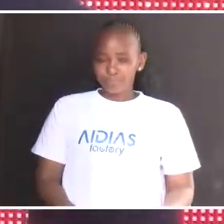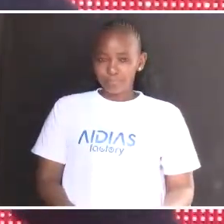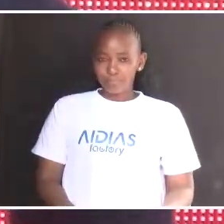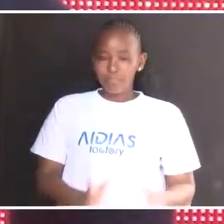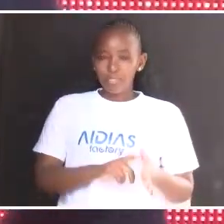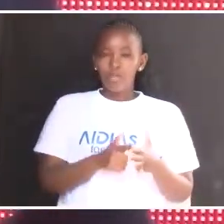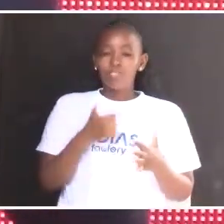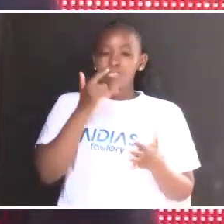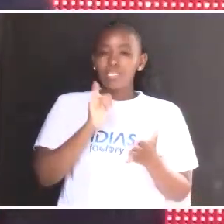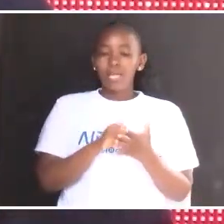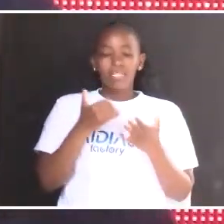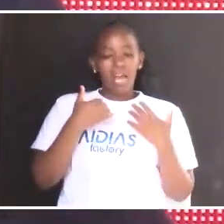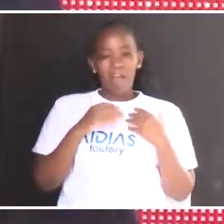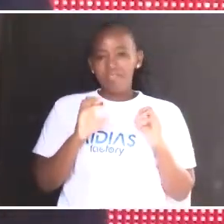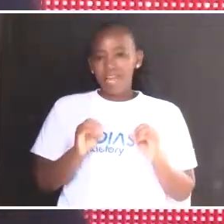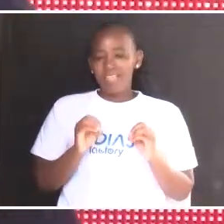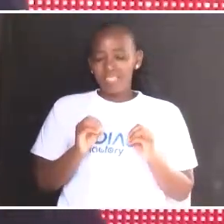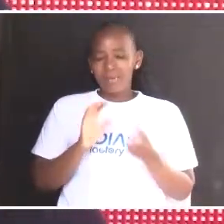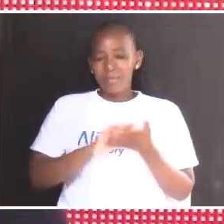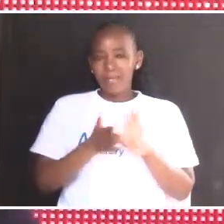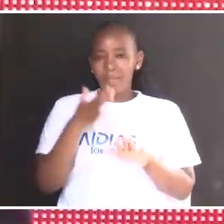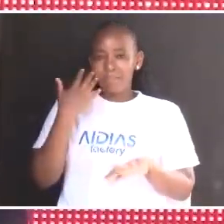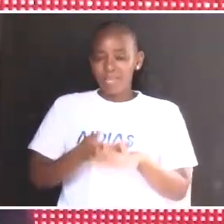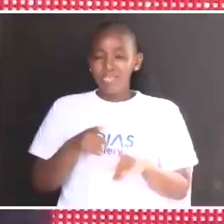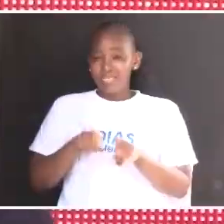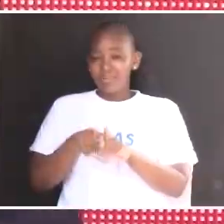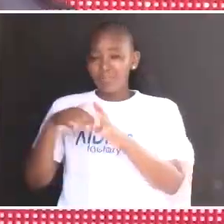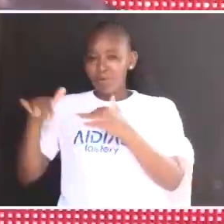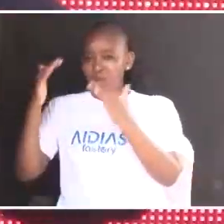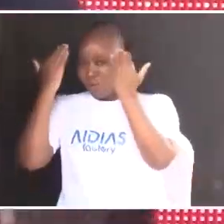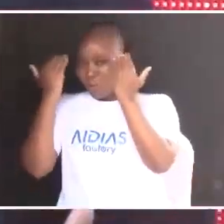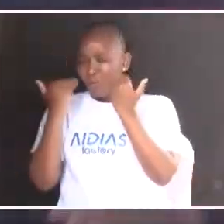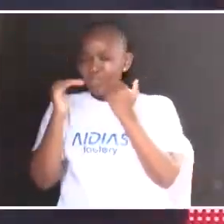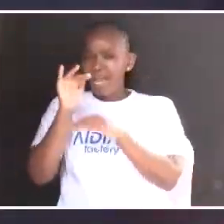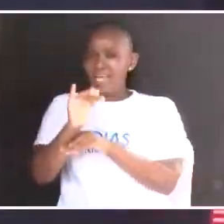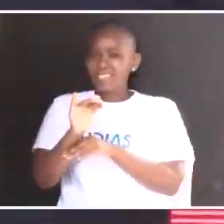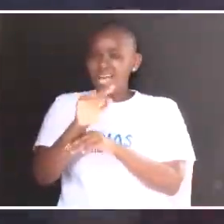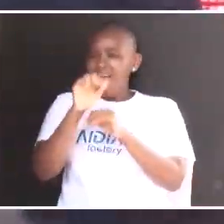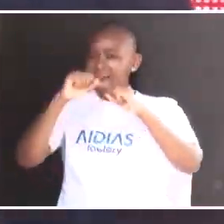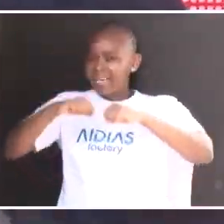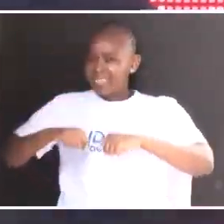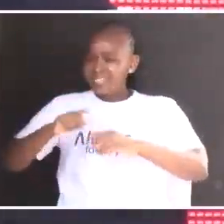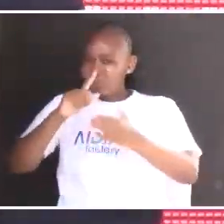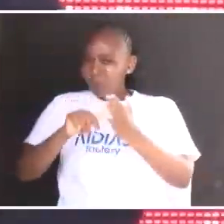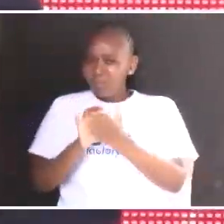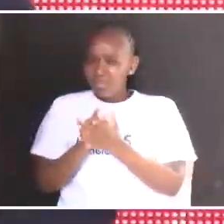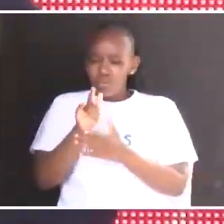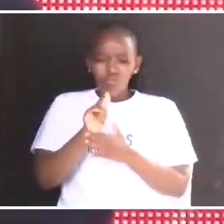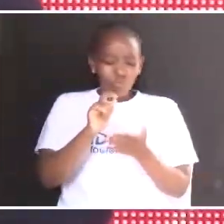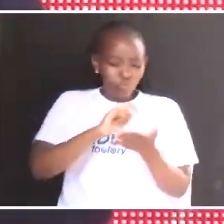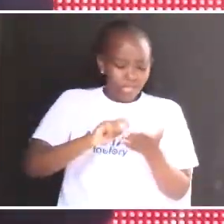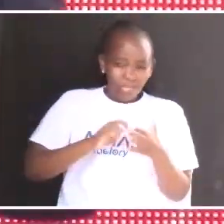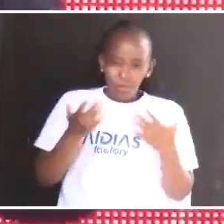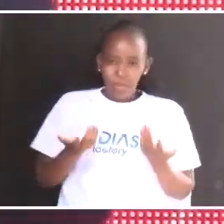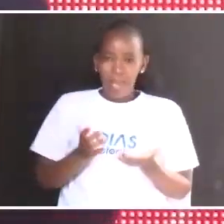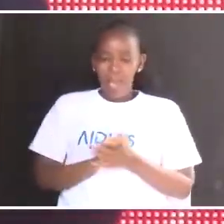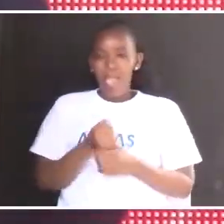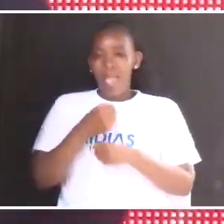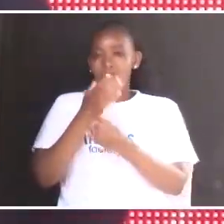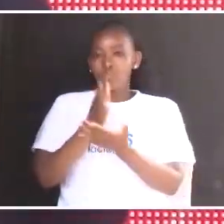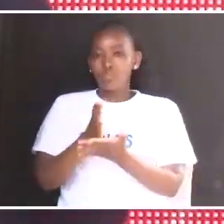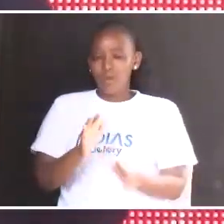ukisema hakuna, becomes very difficult. Hata ukienda kotini, the court will ask, what did you agree and where did you sign? So